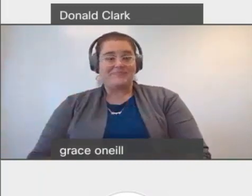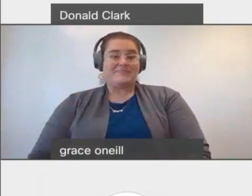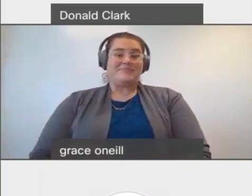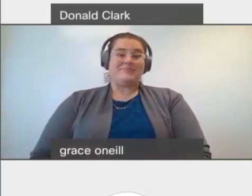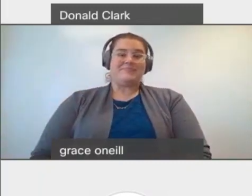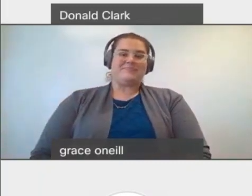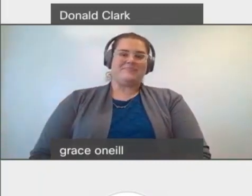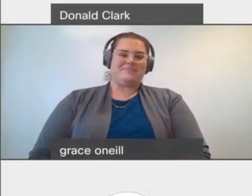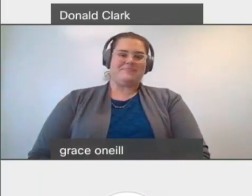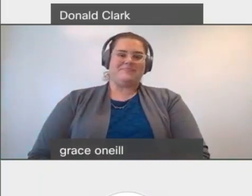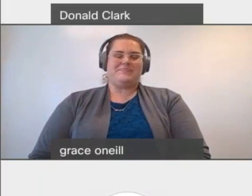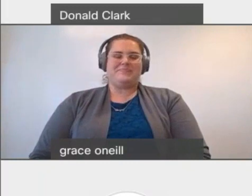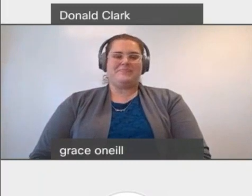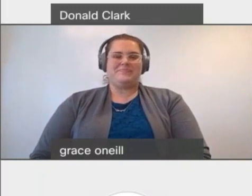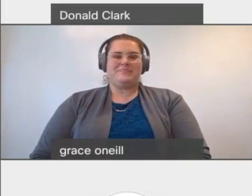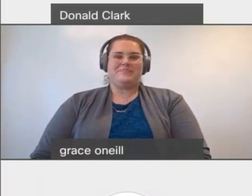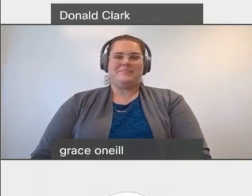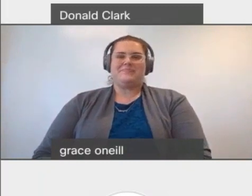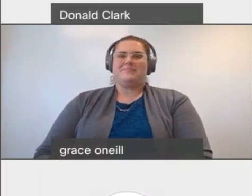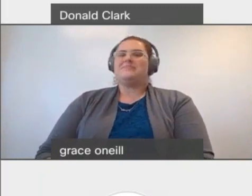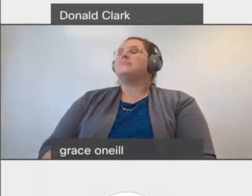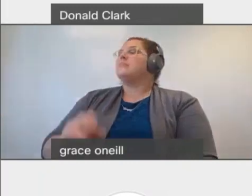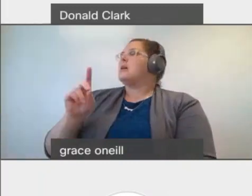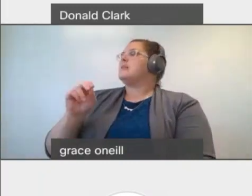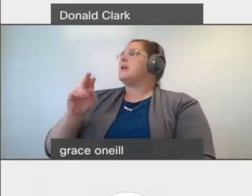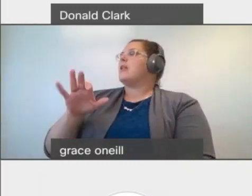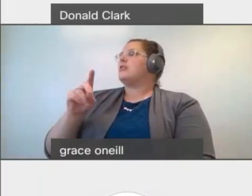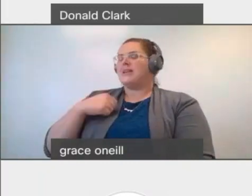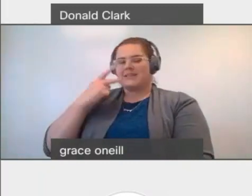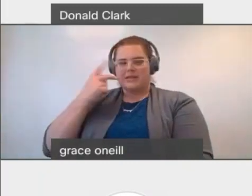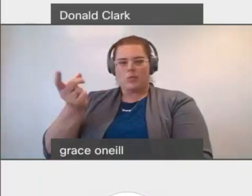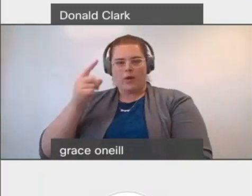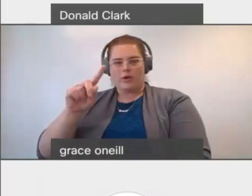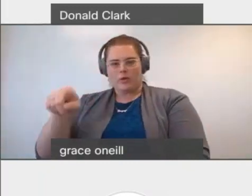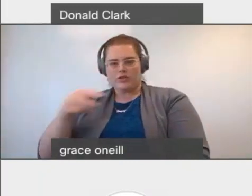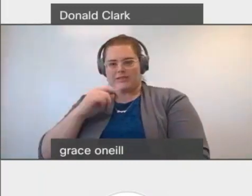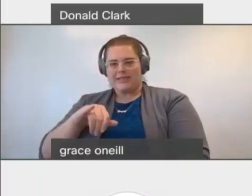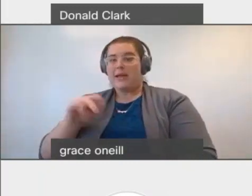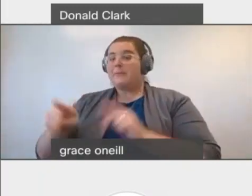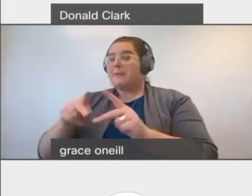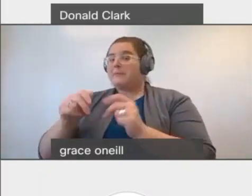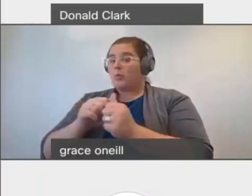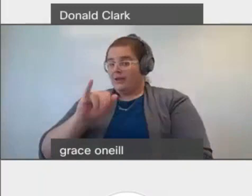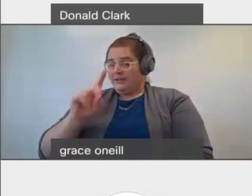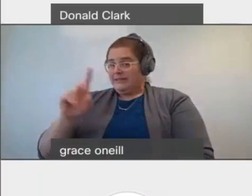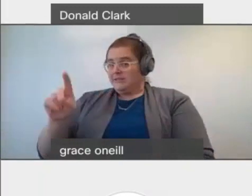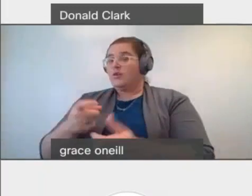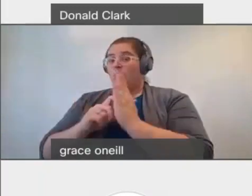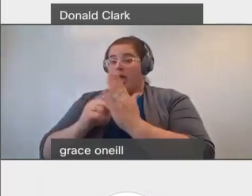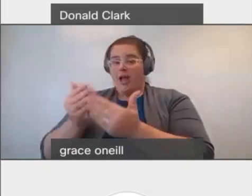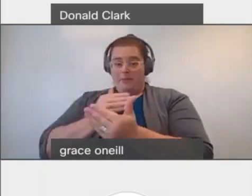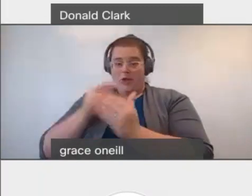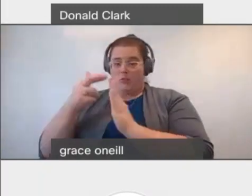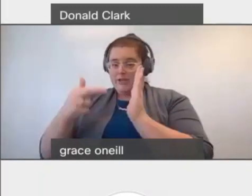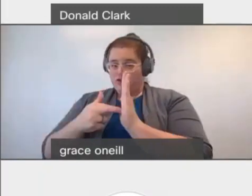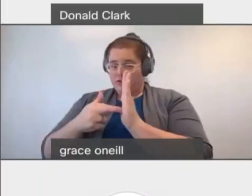Yes, there's one question coming in. It reads, do people with IDD have to be pre-registered